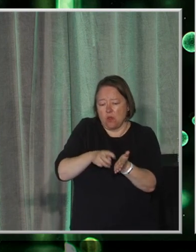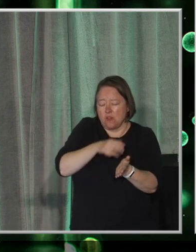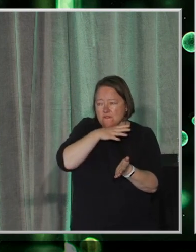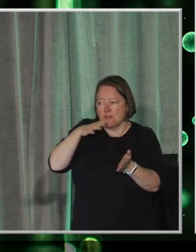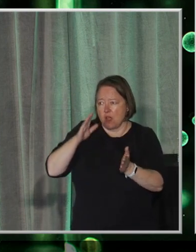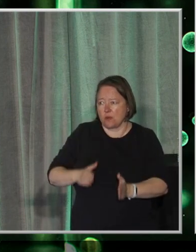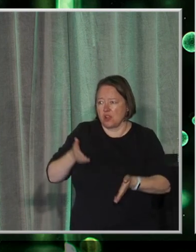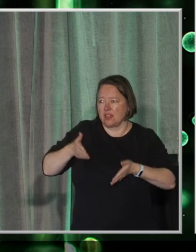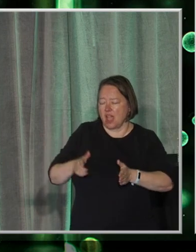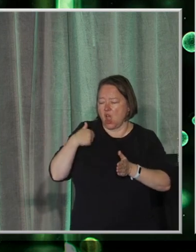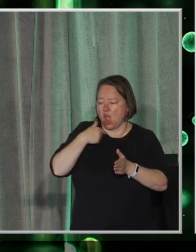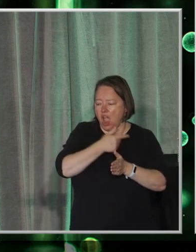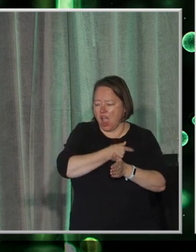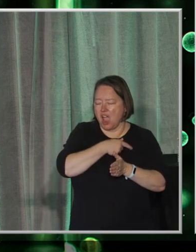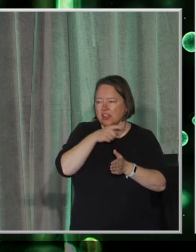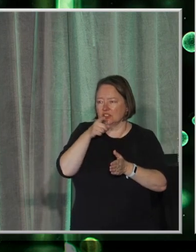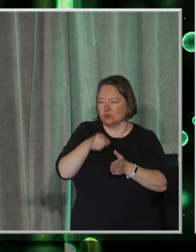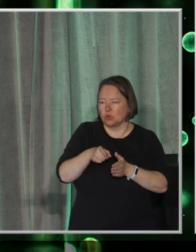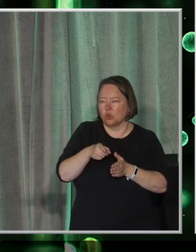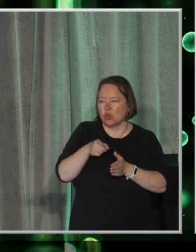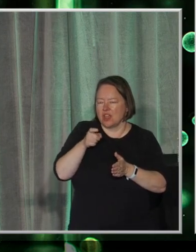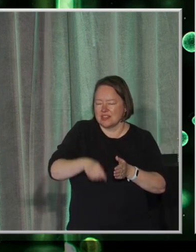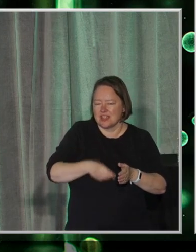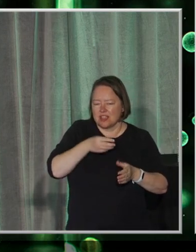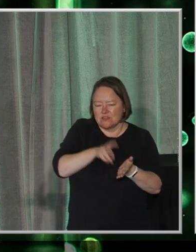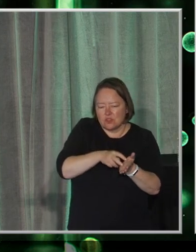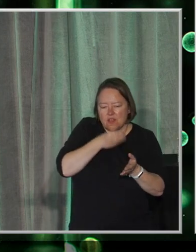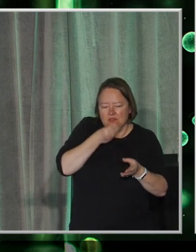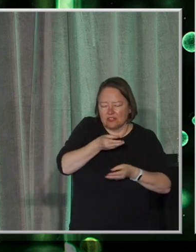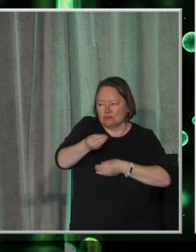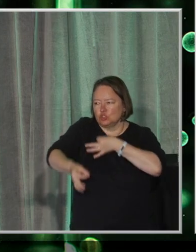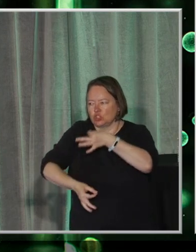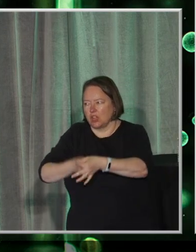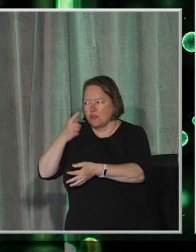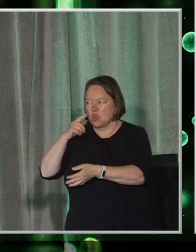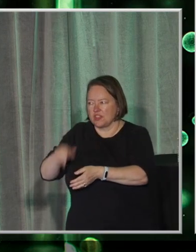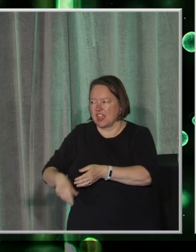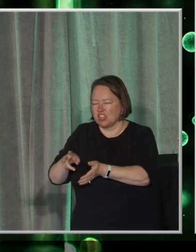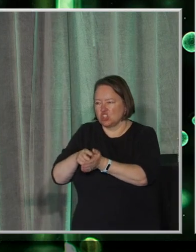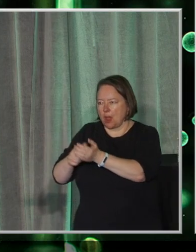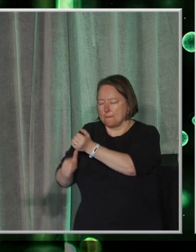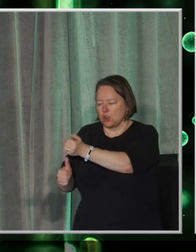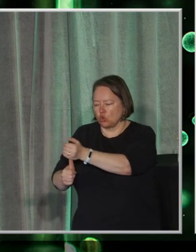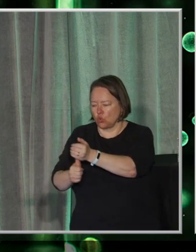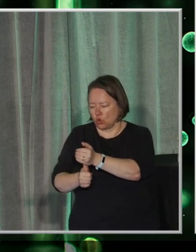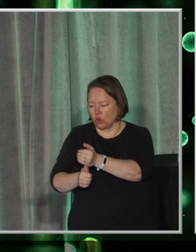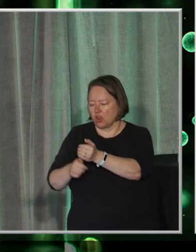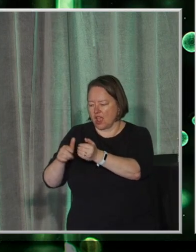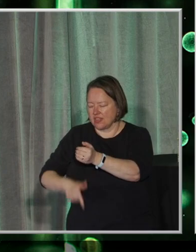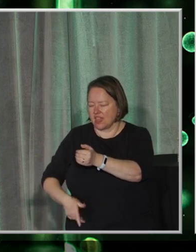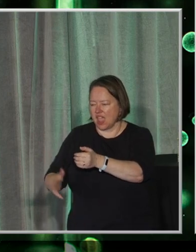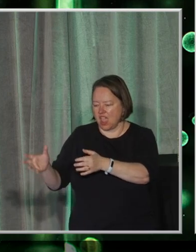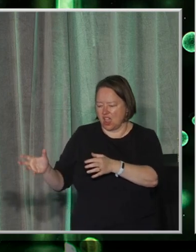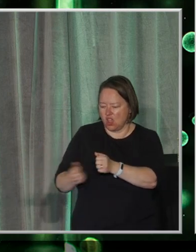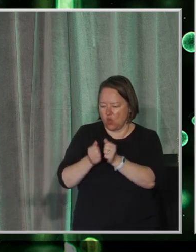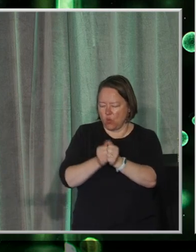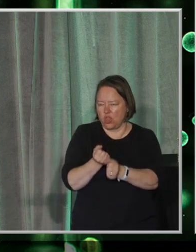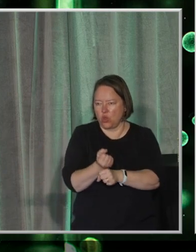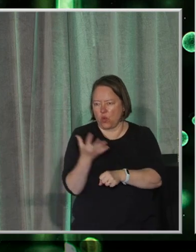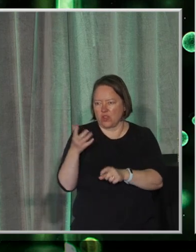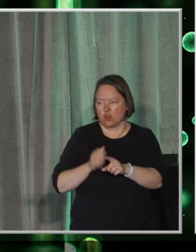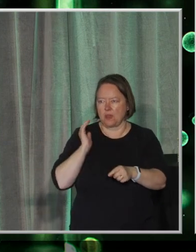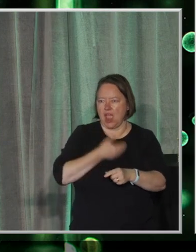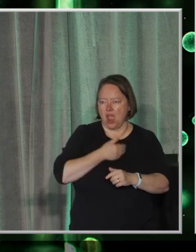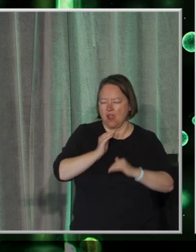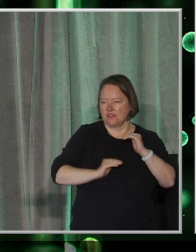allow us to exchange this potential poultry feed with their chicken manure. Then this chicken manure, combined with the waste harvested from a